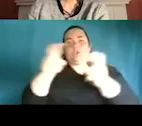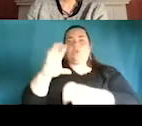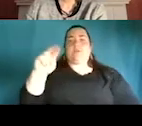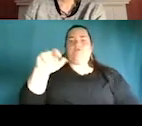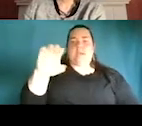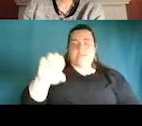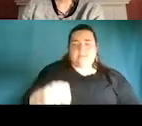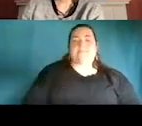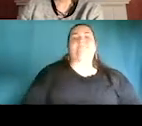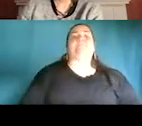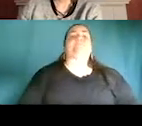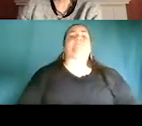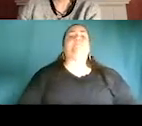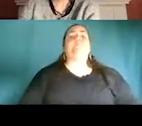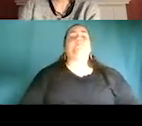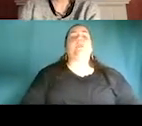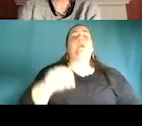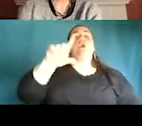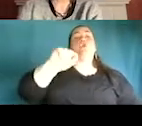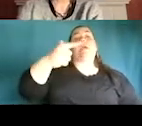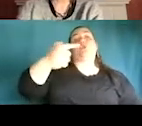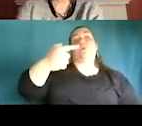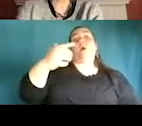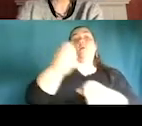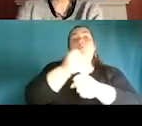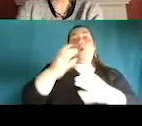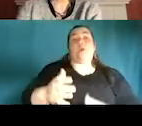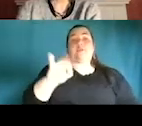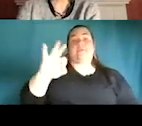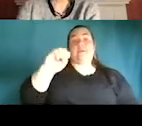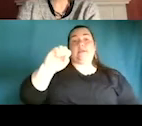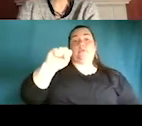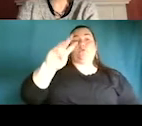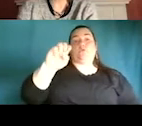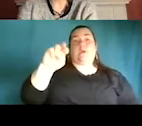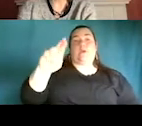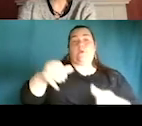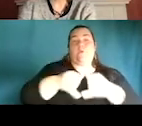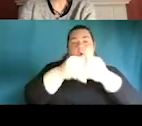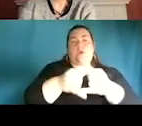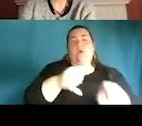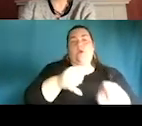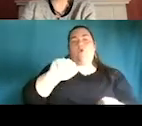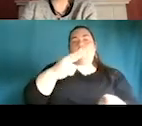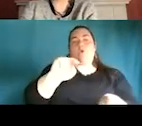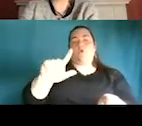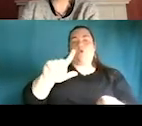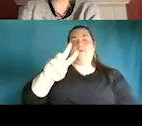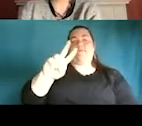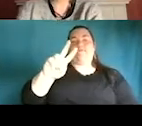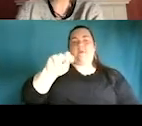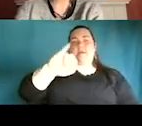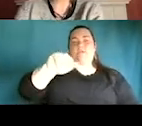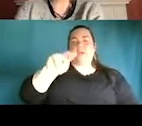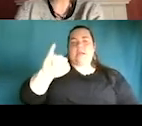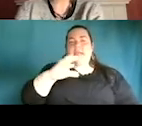The 2021 winners of the Swearider Award are Catherine Trimber and Rahul Vanjani. Professors Trimber and